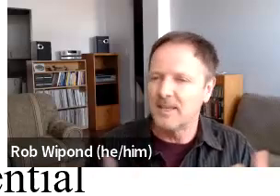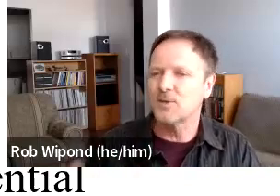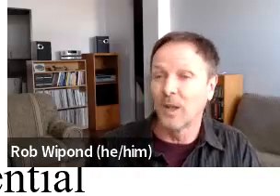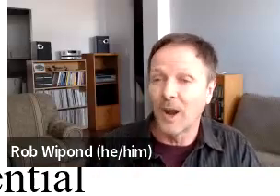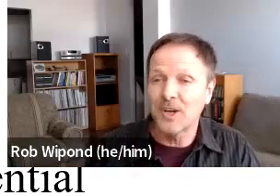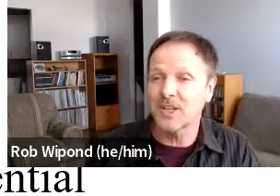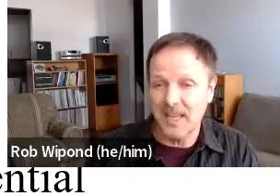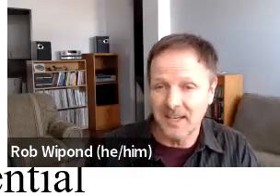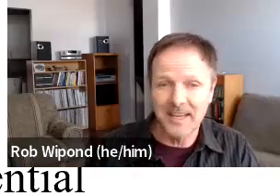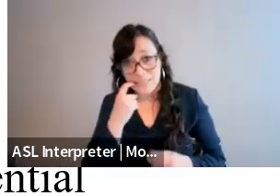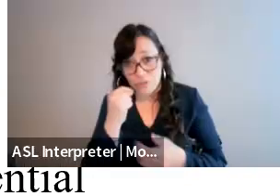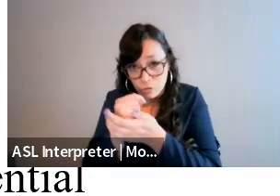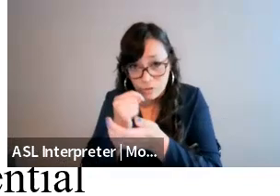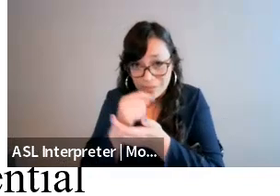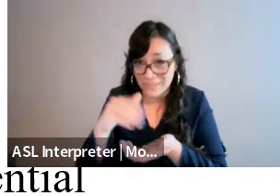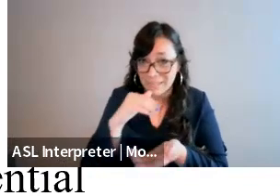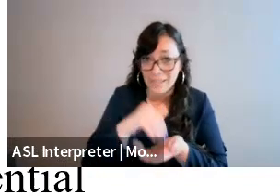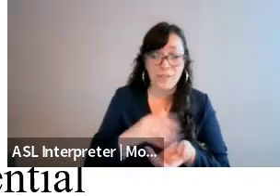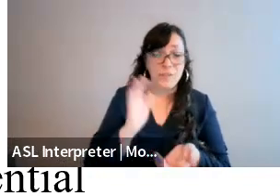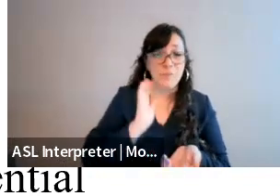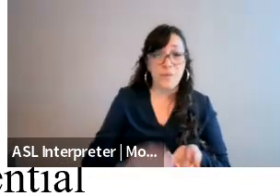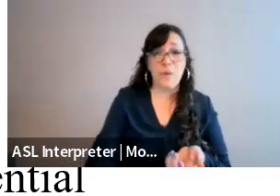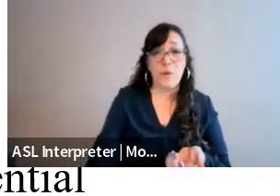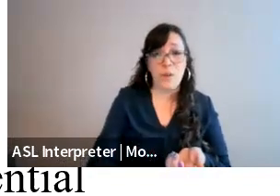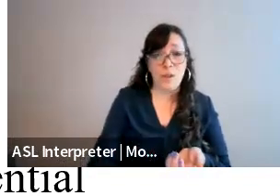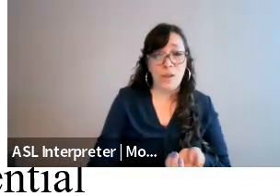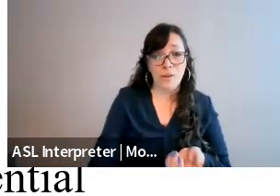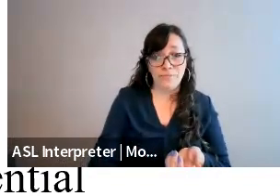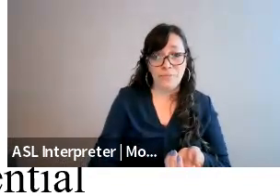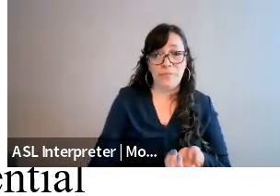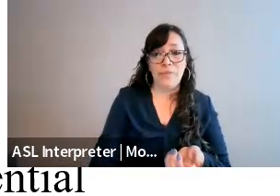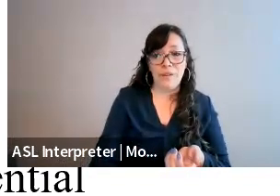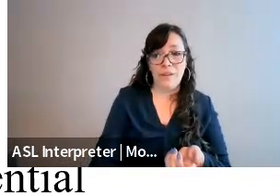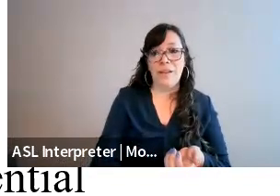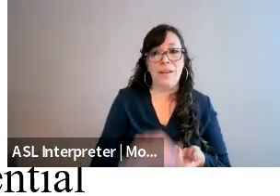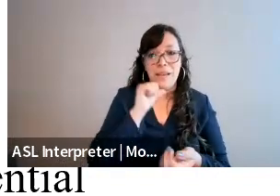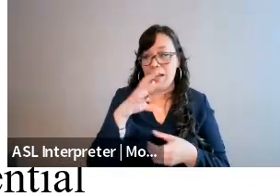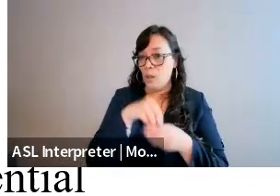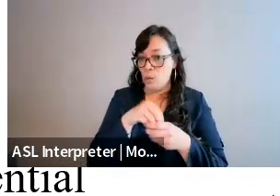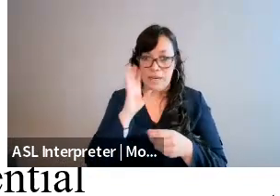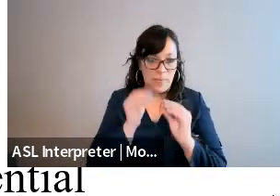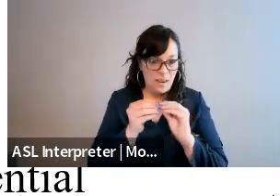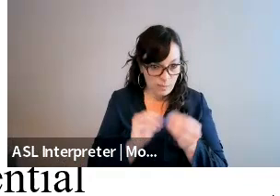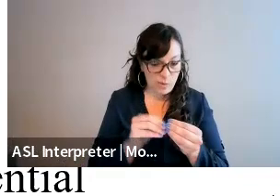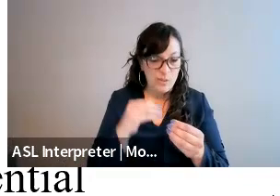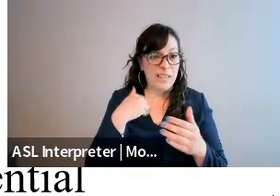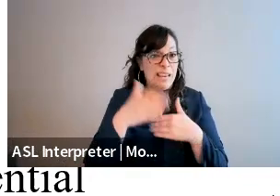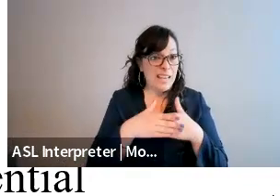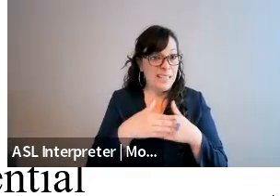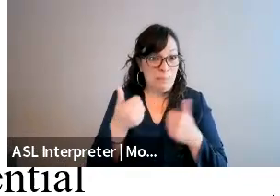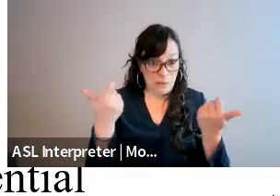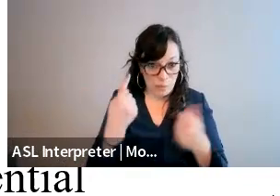more. These were largely uncounted and not included in their numbers. The next big one, and this is a huge